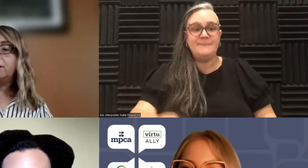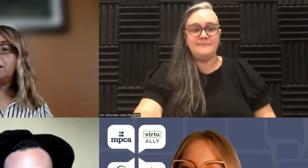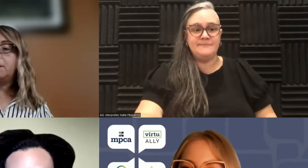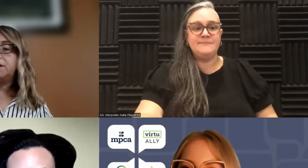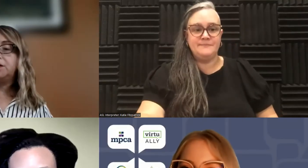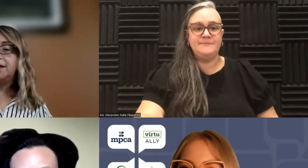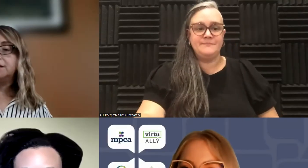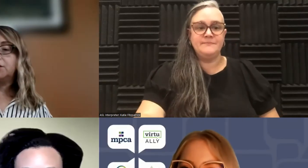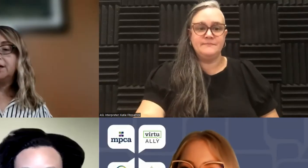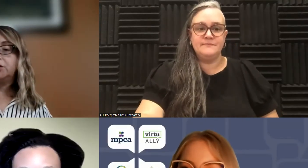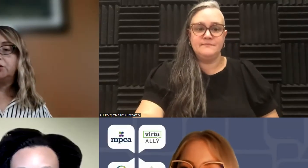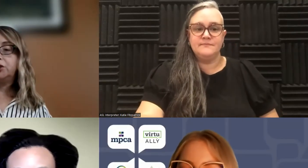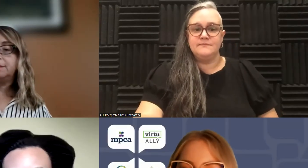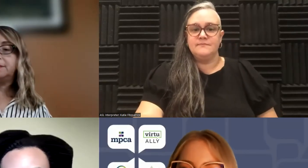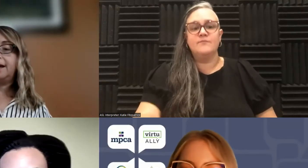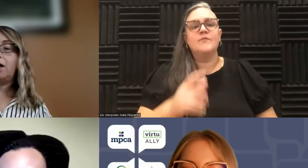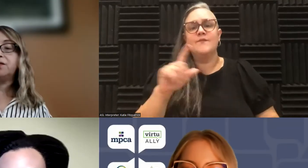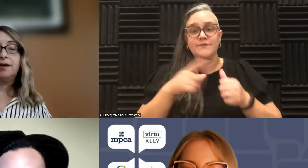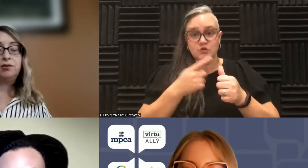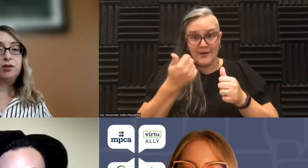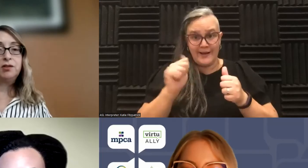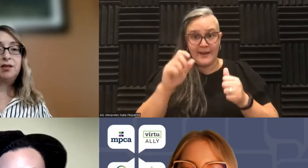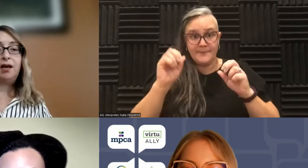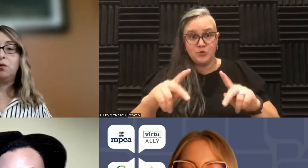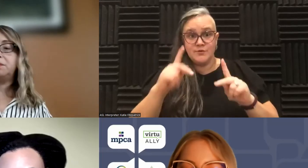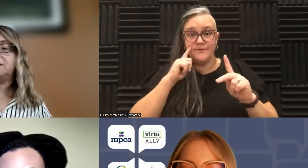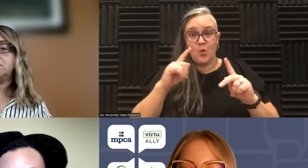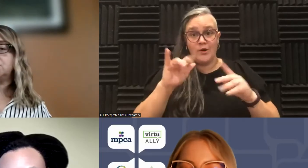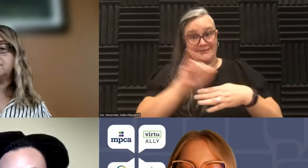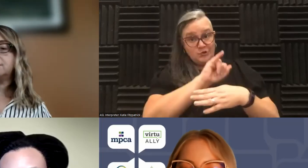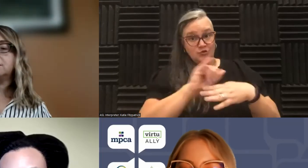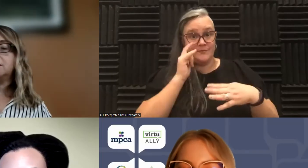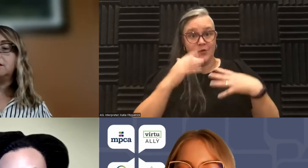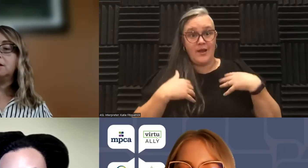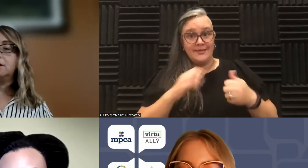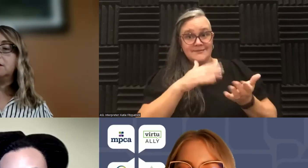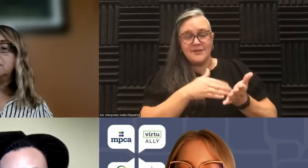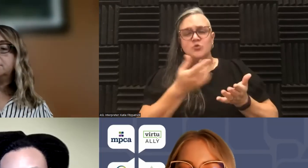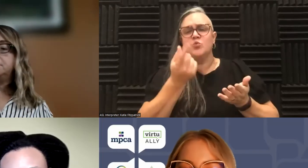are there opportunities for internships at health centers, and in what positions?